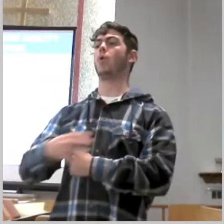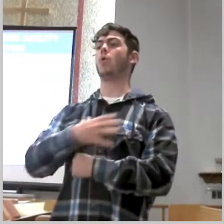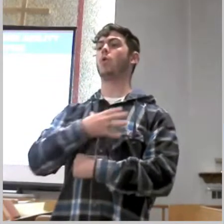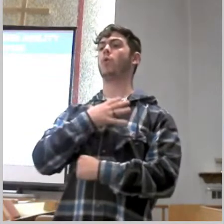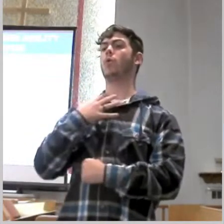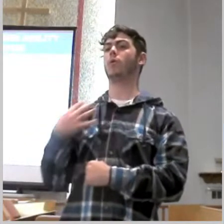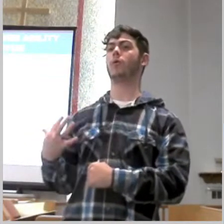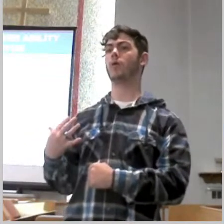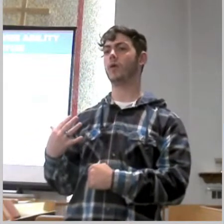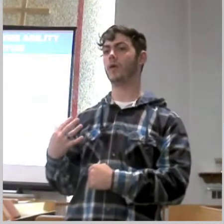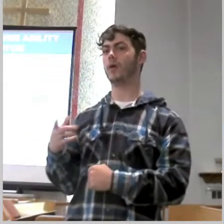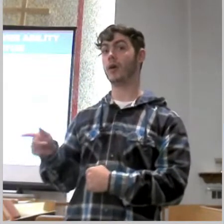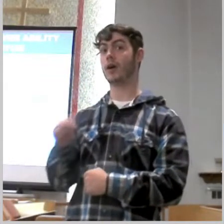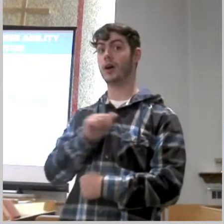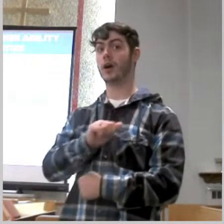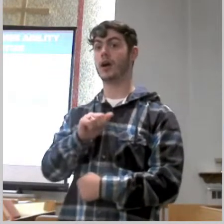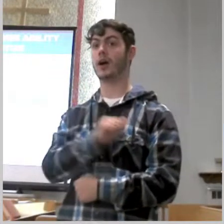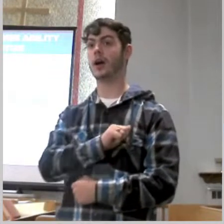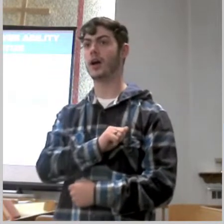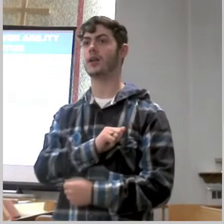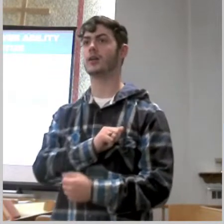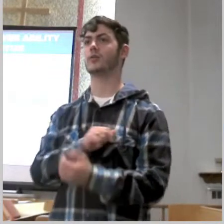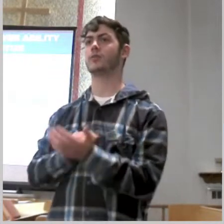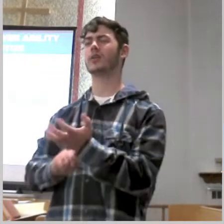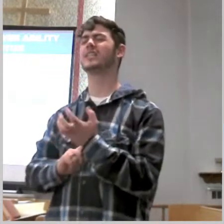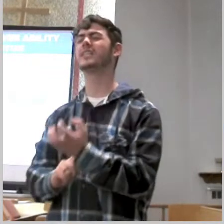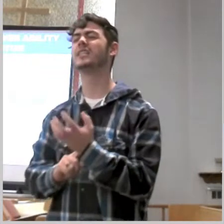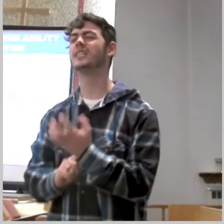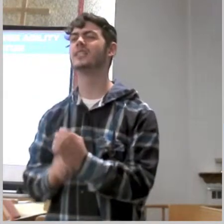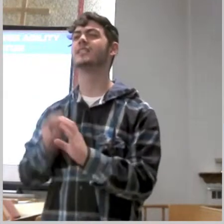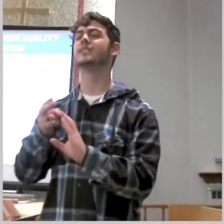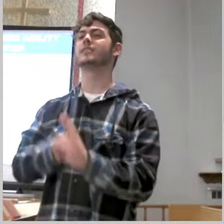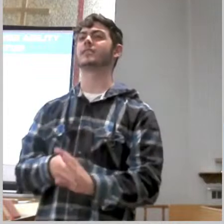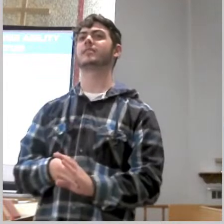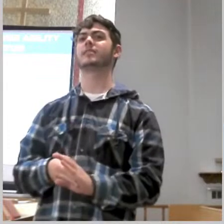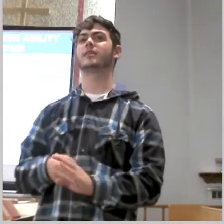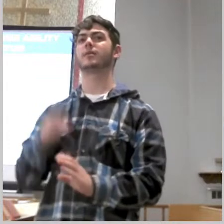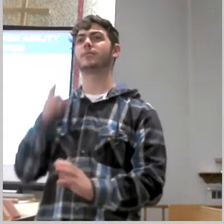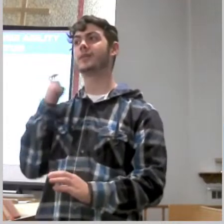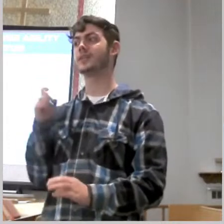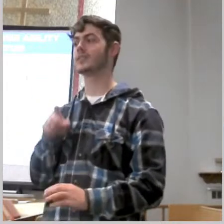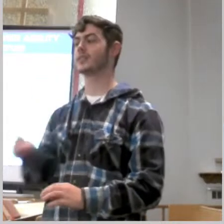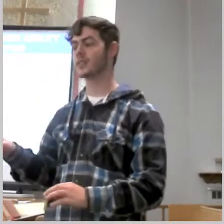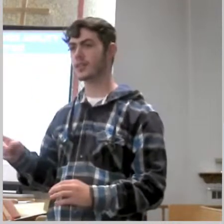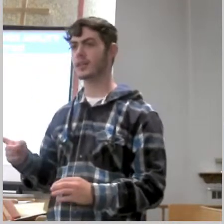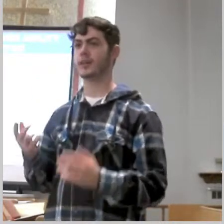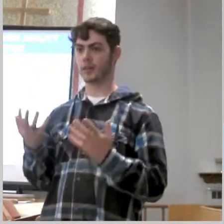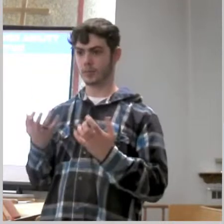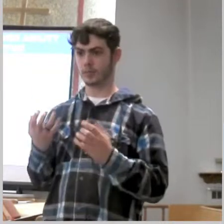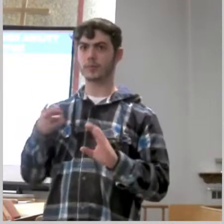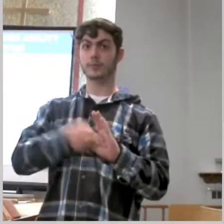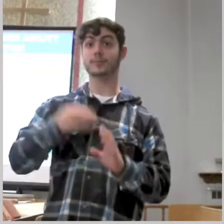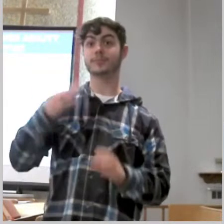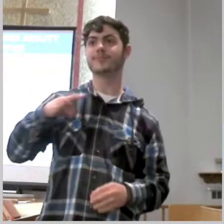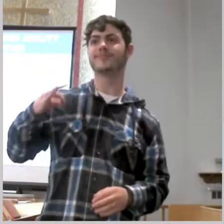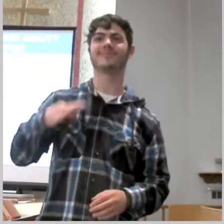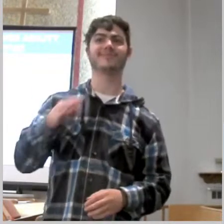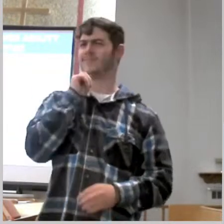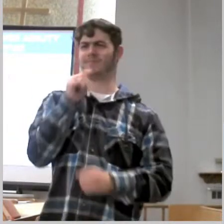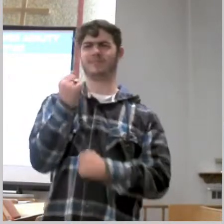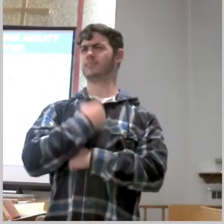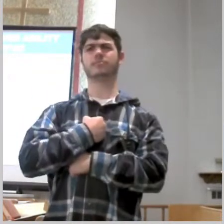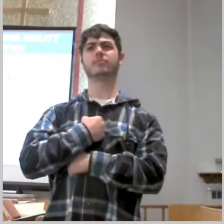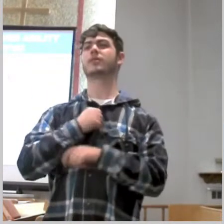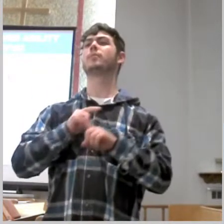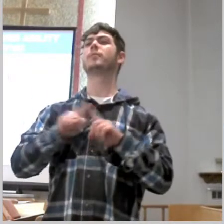Their attitude, their begging to participate because they saw this as a privilege, not as an obligation. And